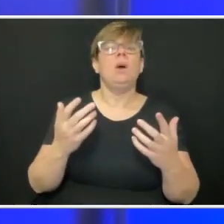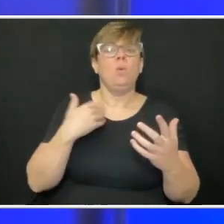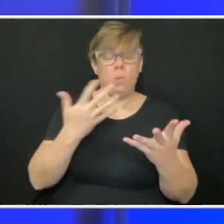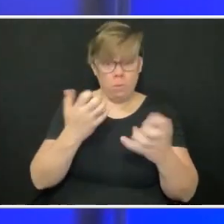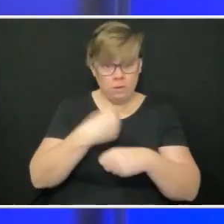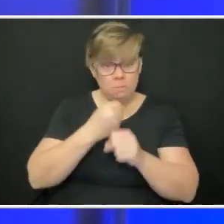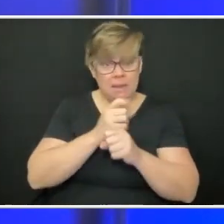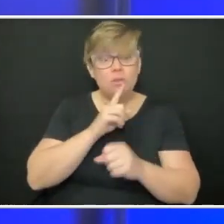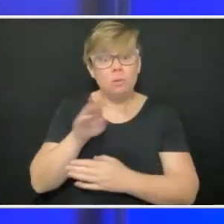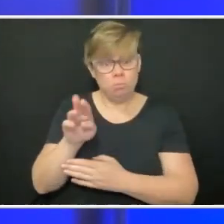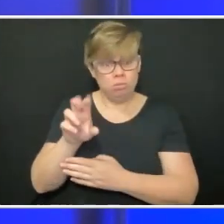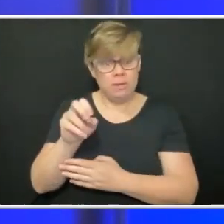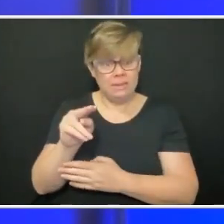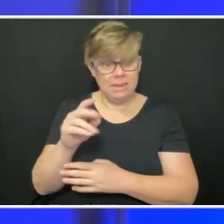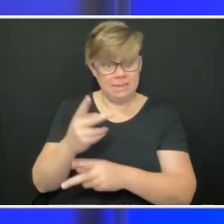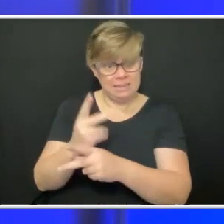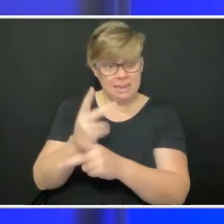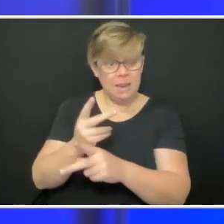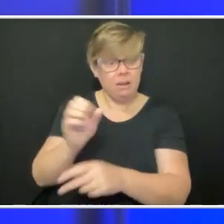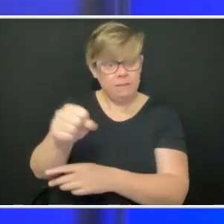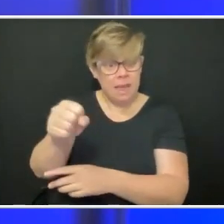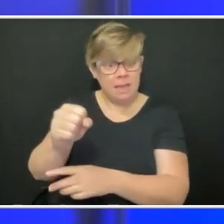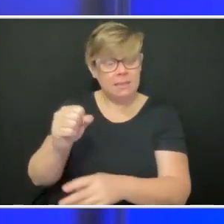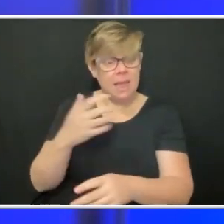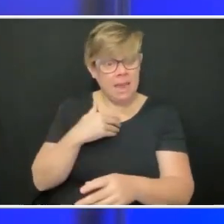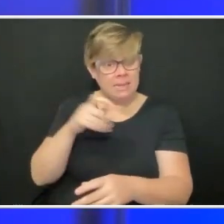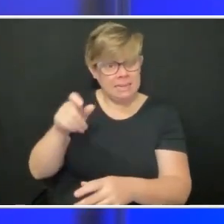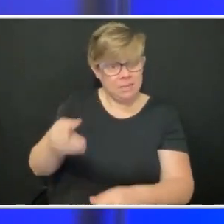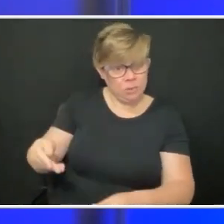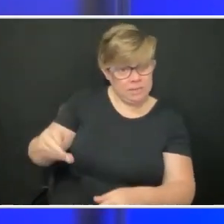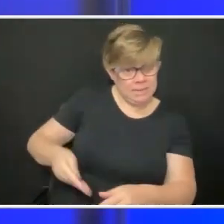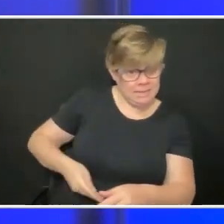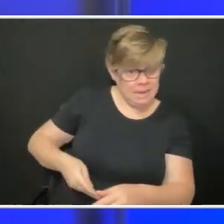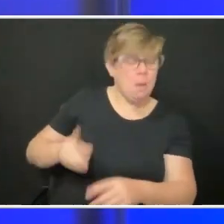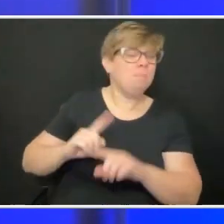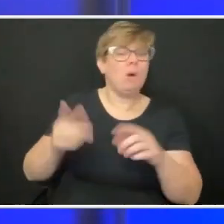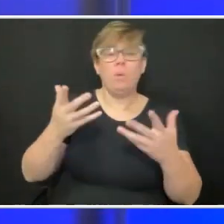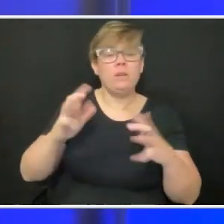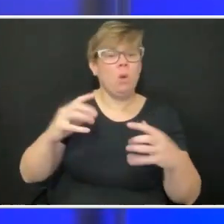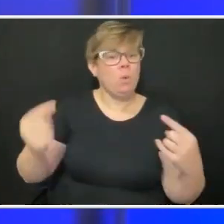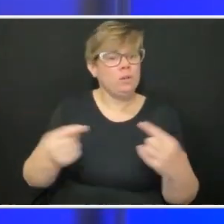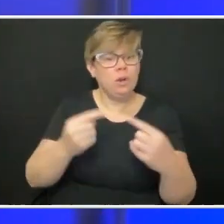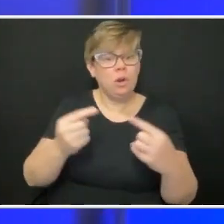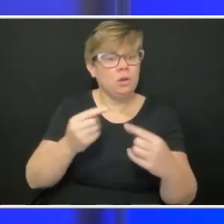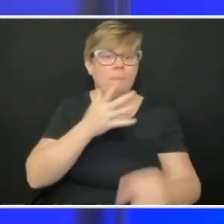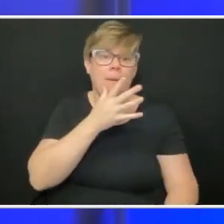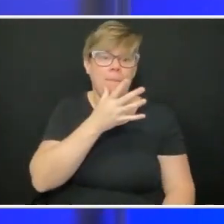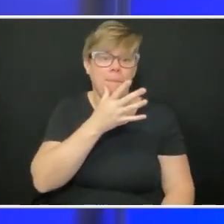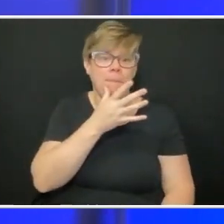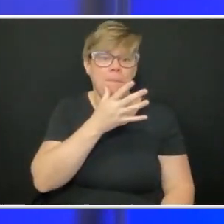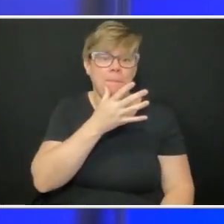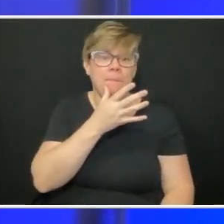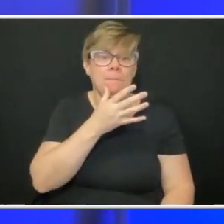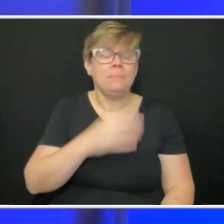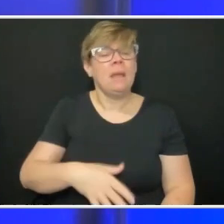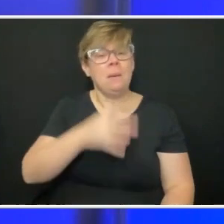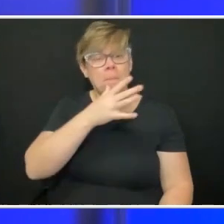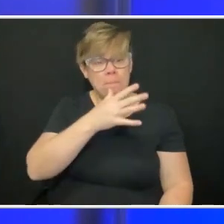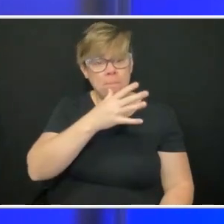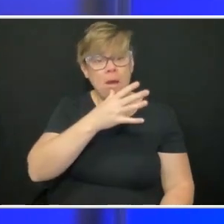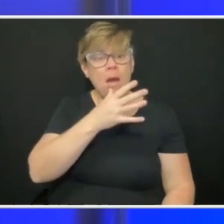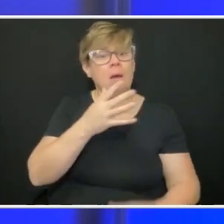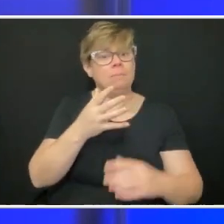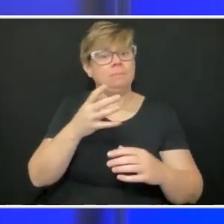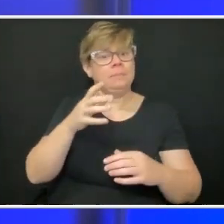of and gets the kidney he needs and deserves, but we also don't want to harm his mom. He needs his mom. He wants his mom